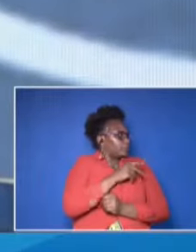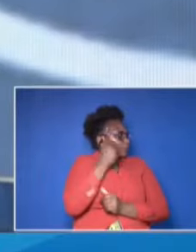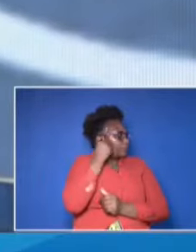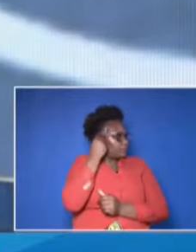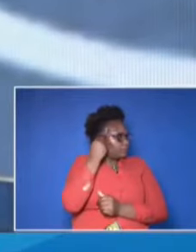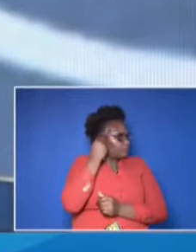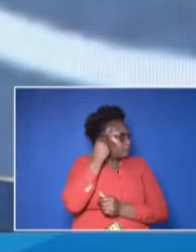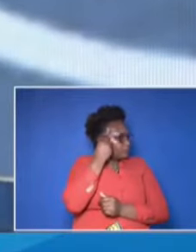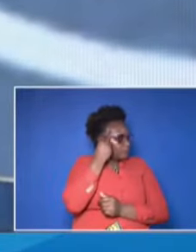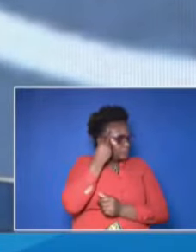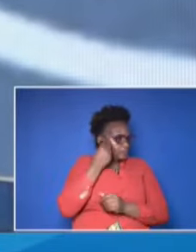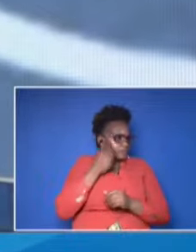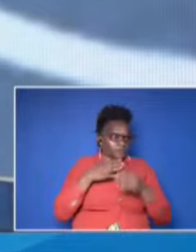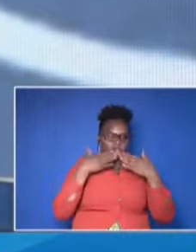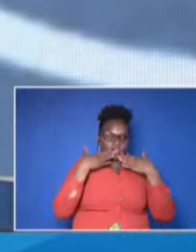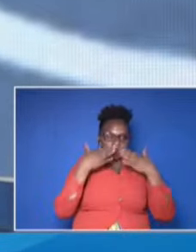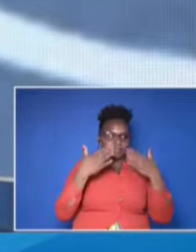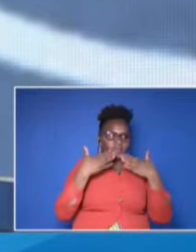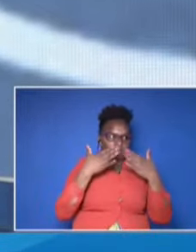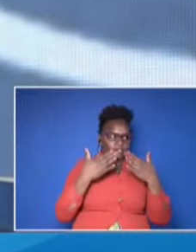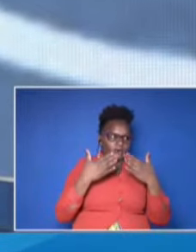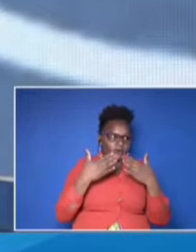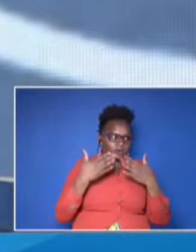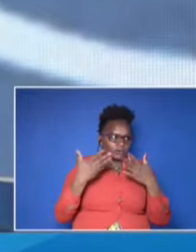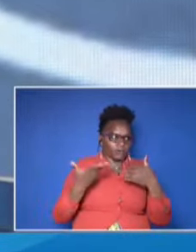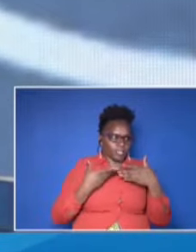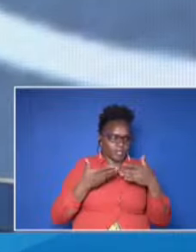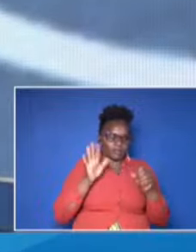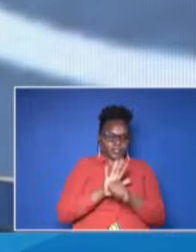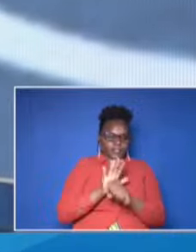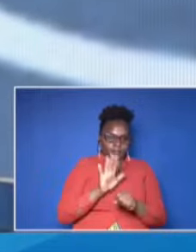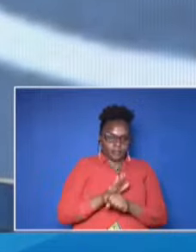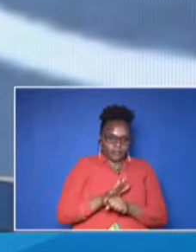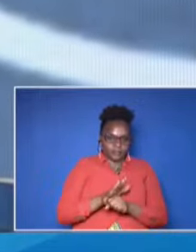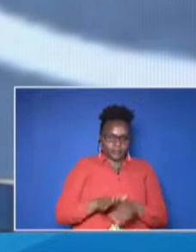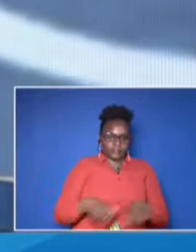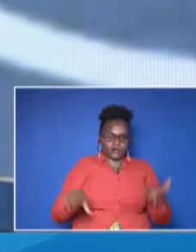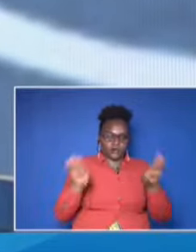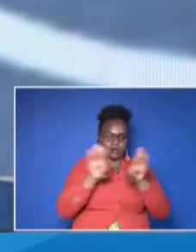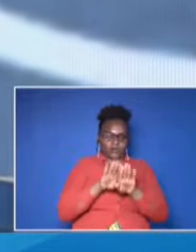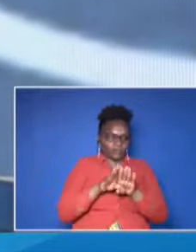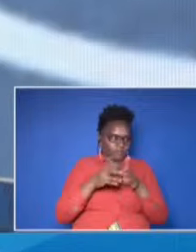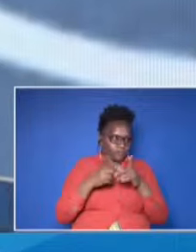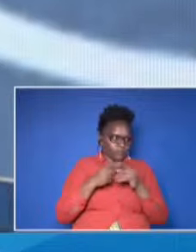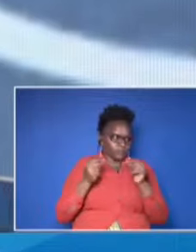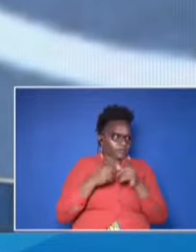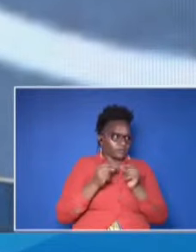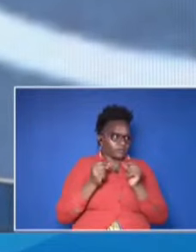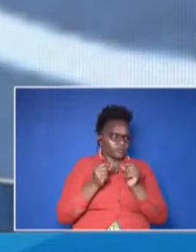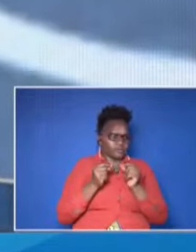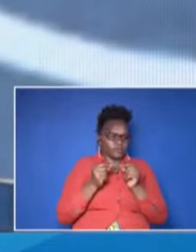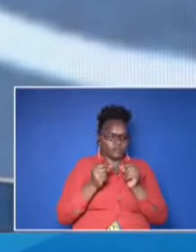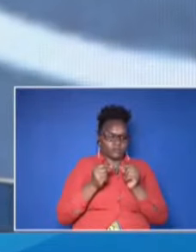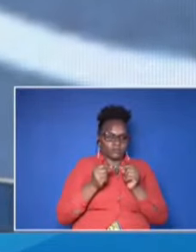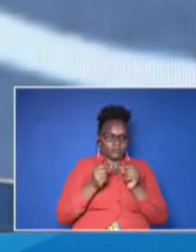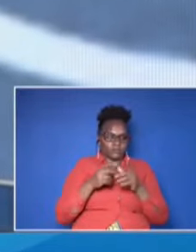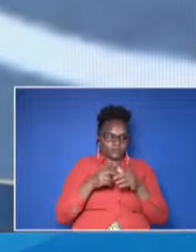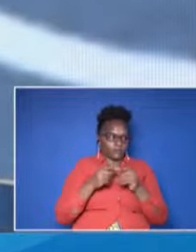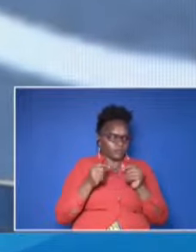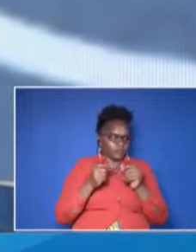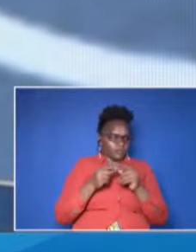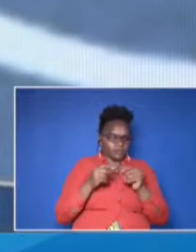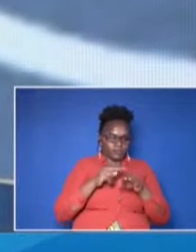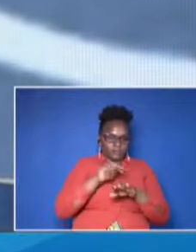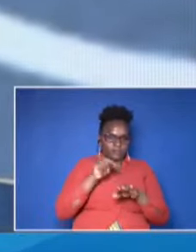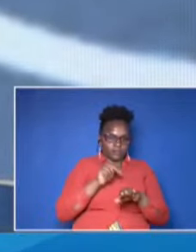us we say thank you welcome so much I want to close my brief remarks today with the words of our national